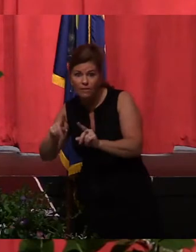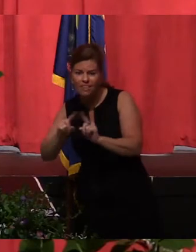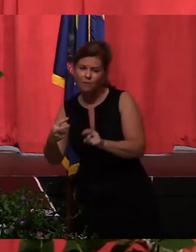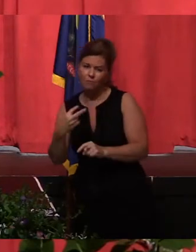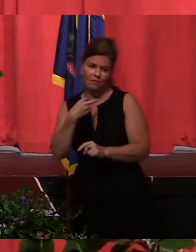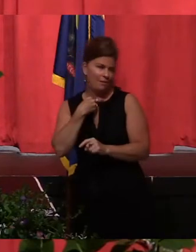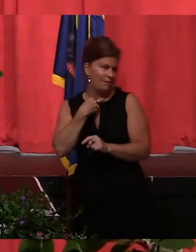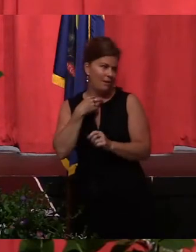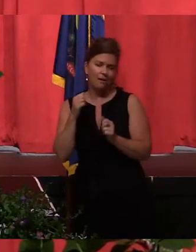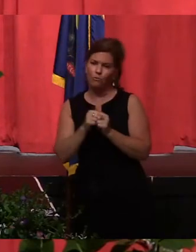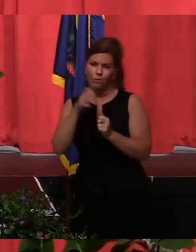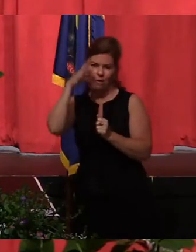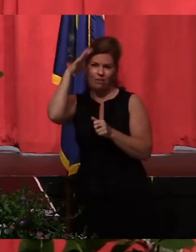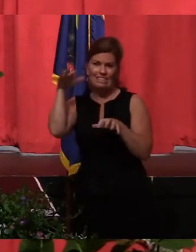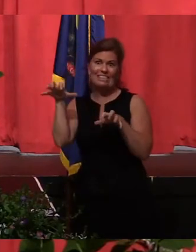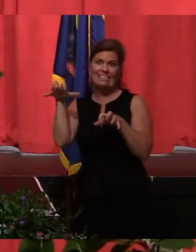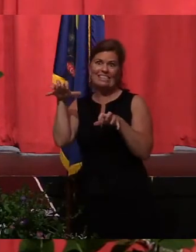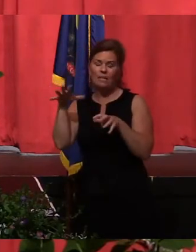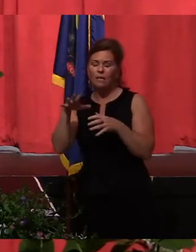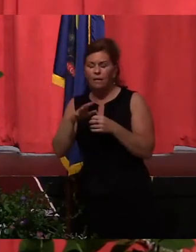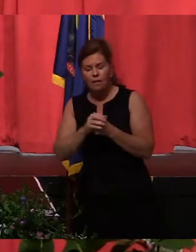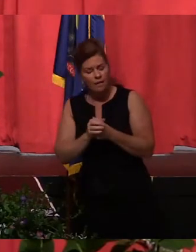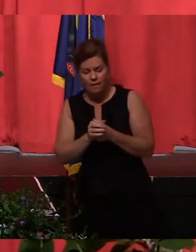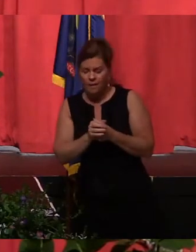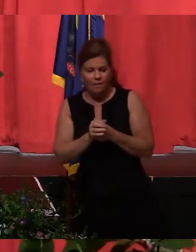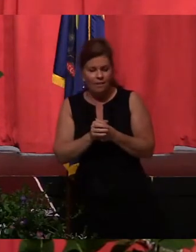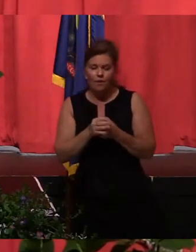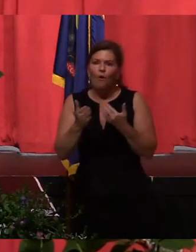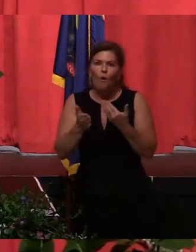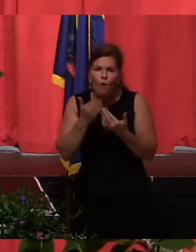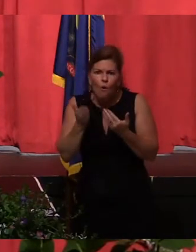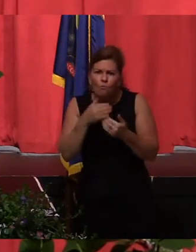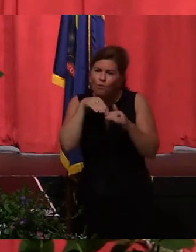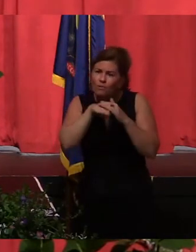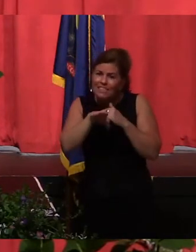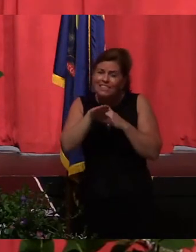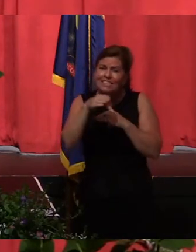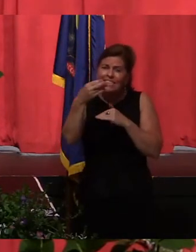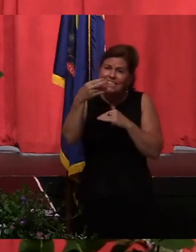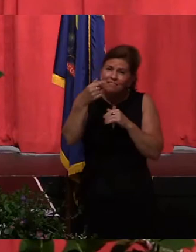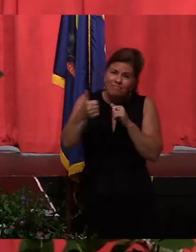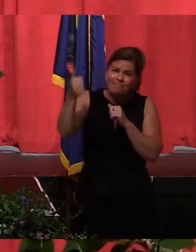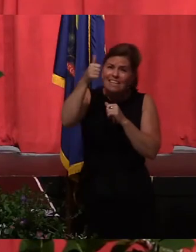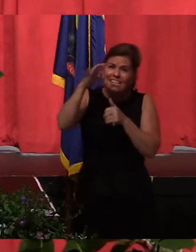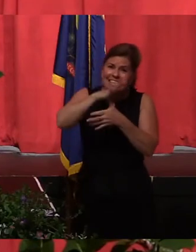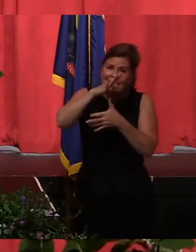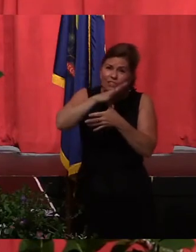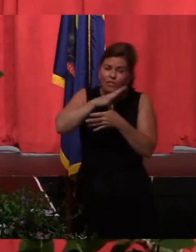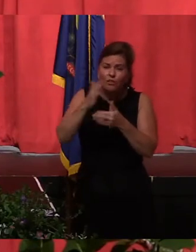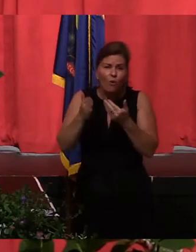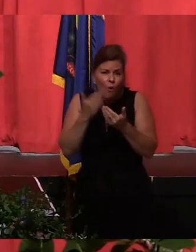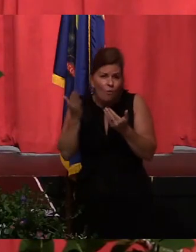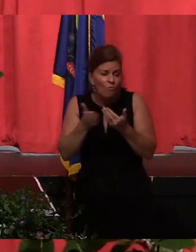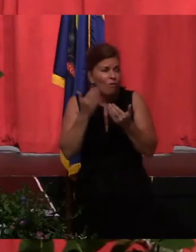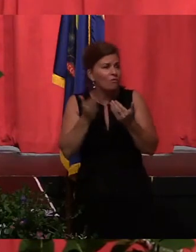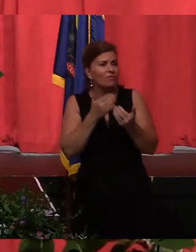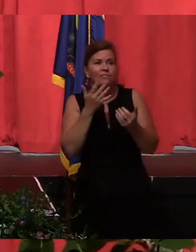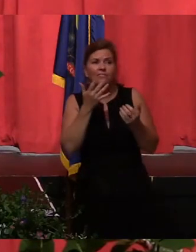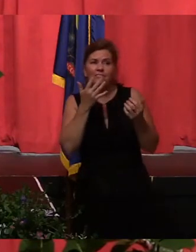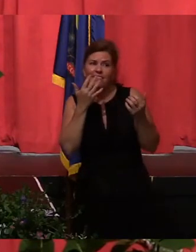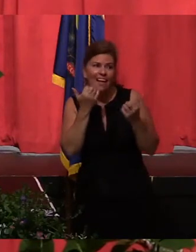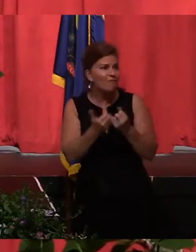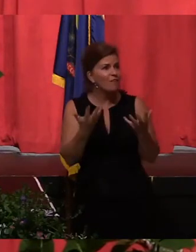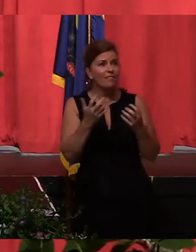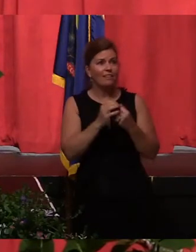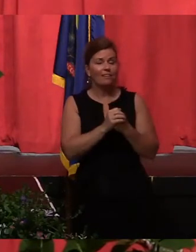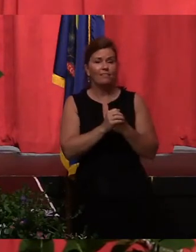with your anxiety-ridden parents, almost an upperclassman, almost everything you've been waiting for. In